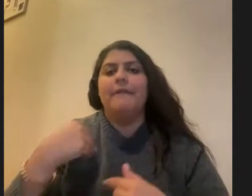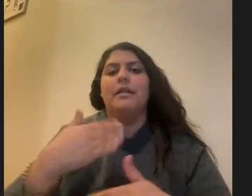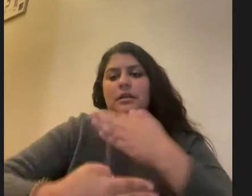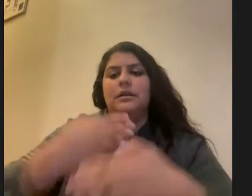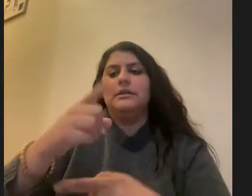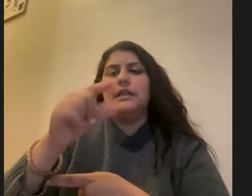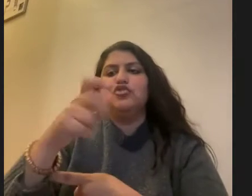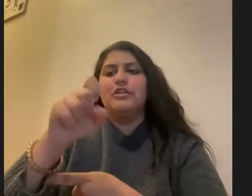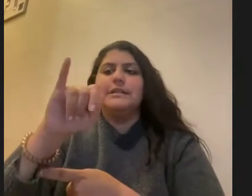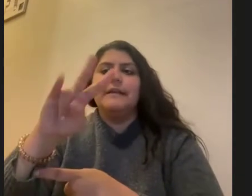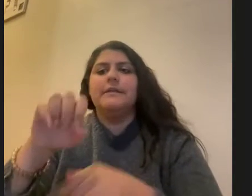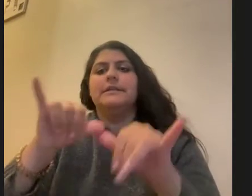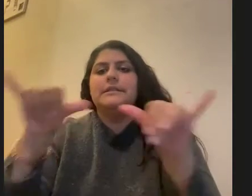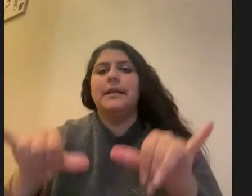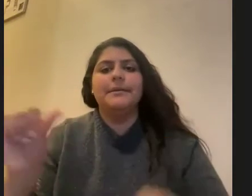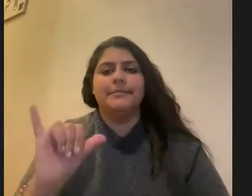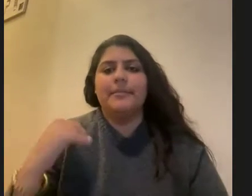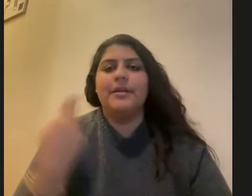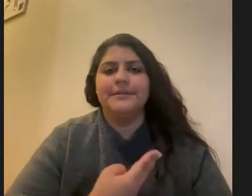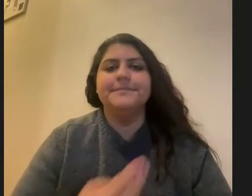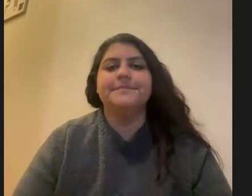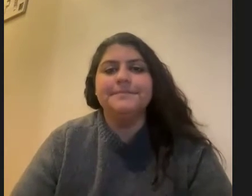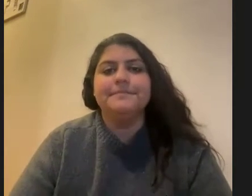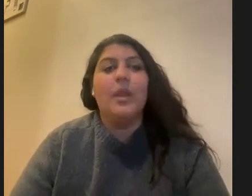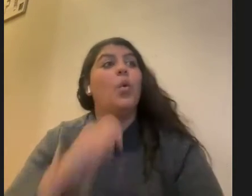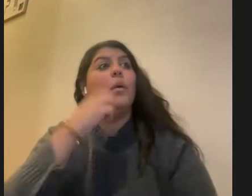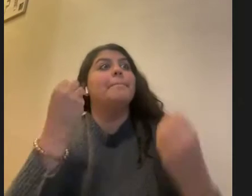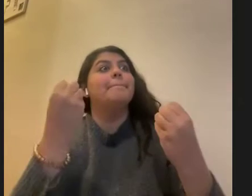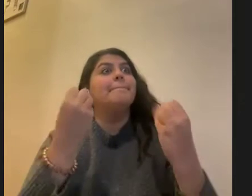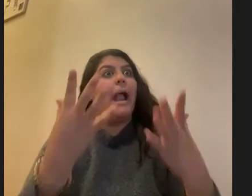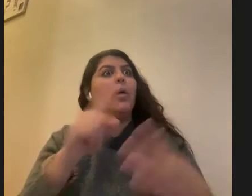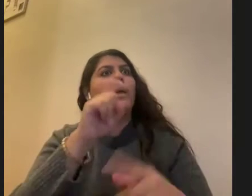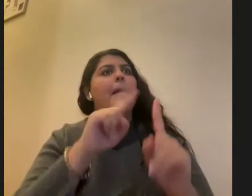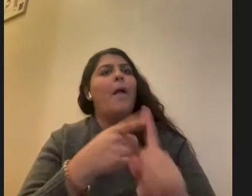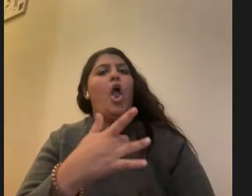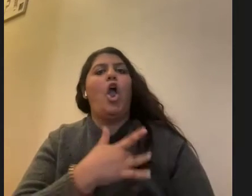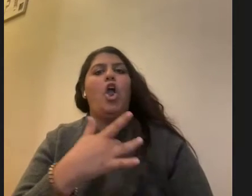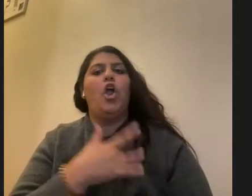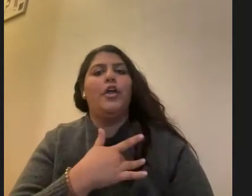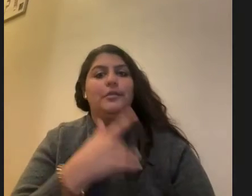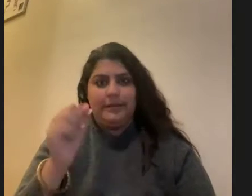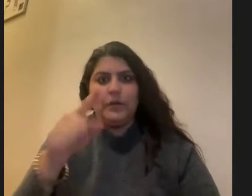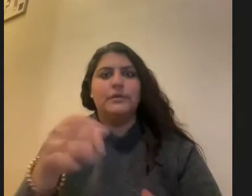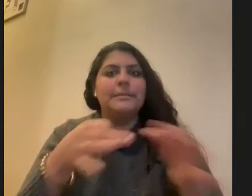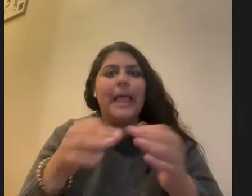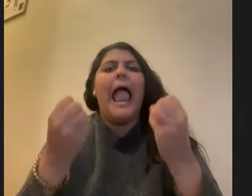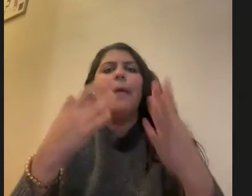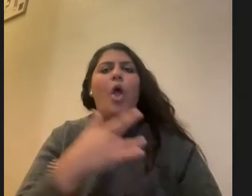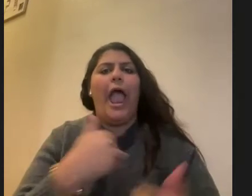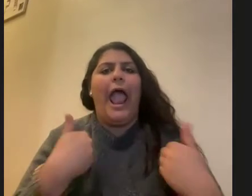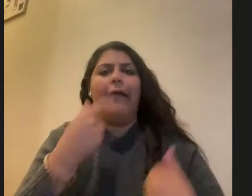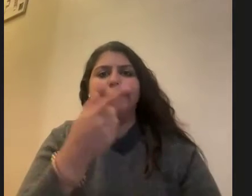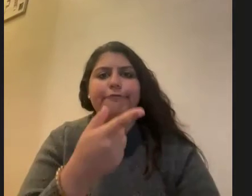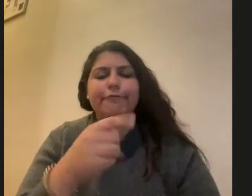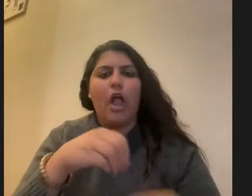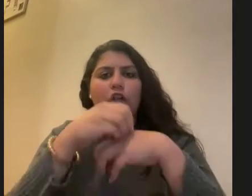well. Cool. We've got a lot of questions about octopus hearts. So can you take us through how many hearts does an octopus have, and what are